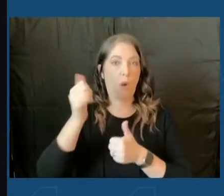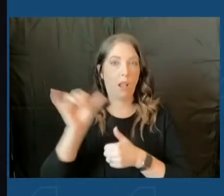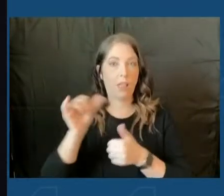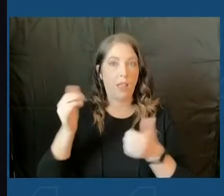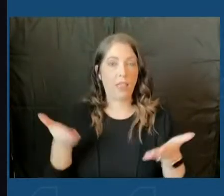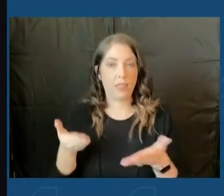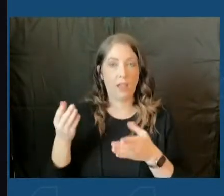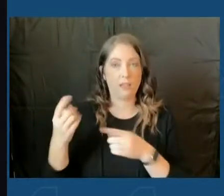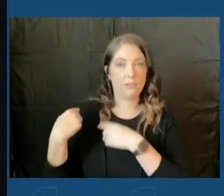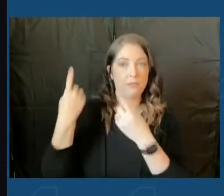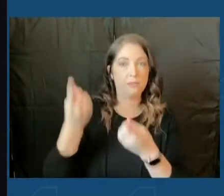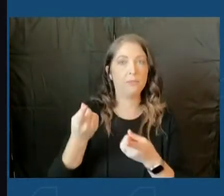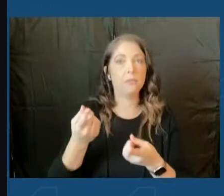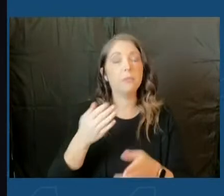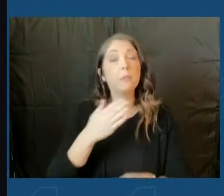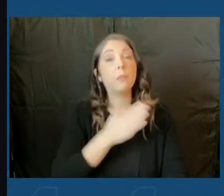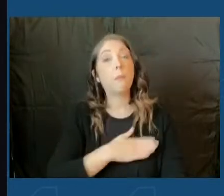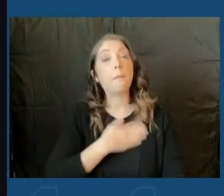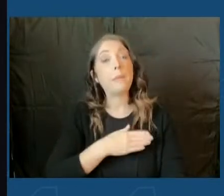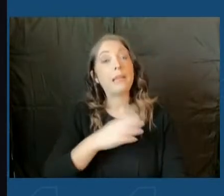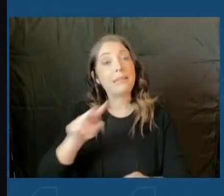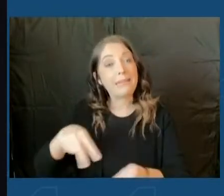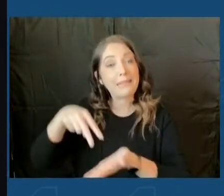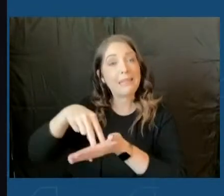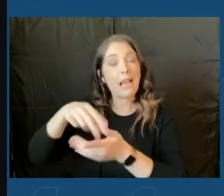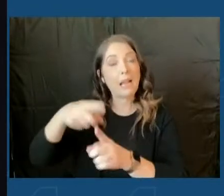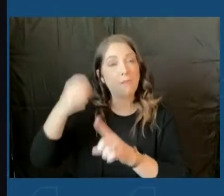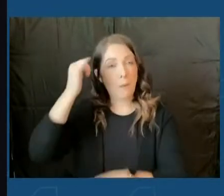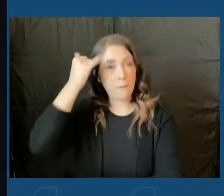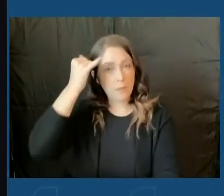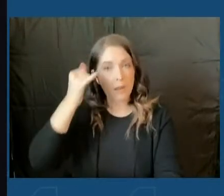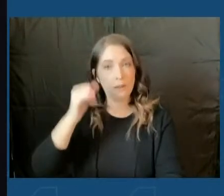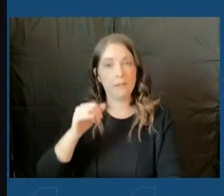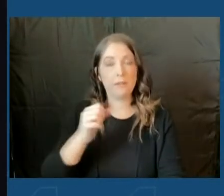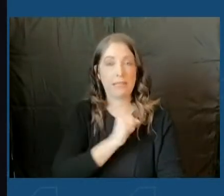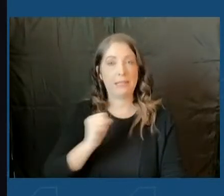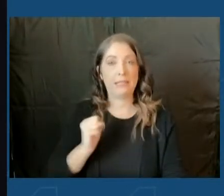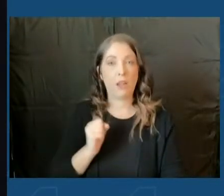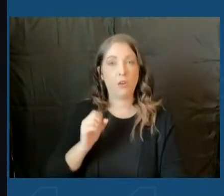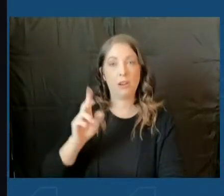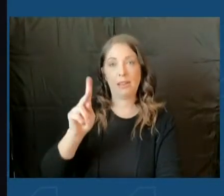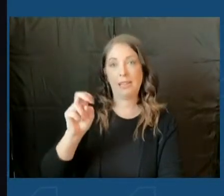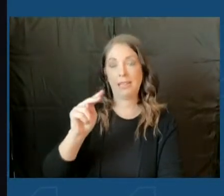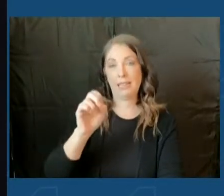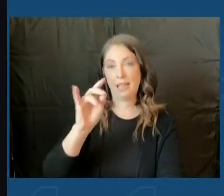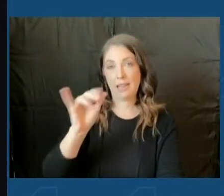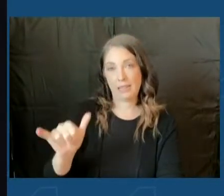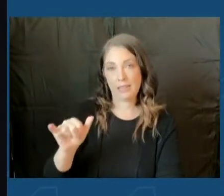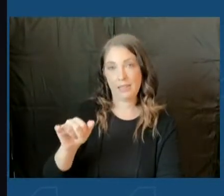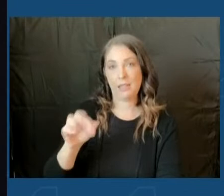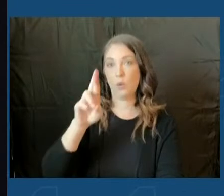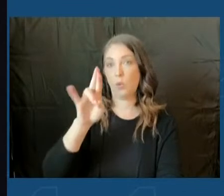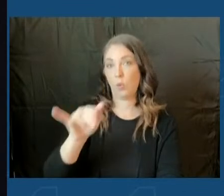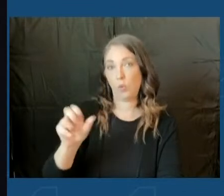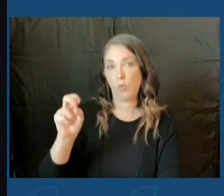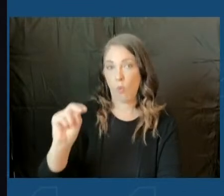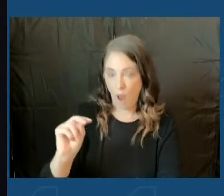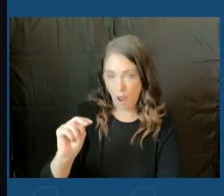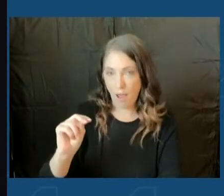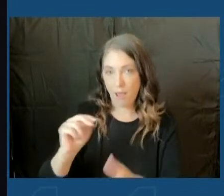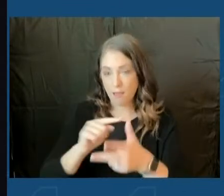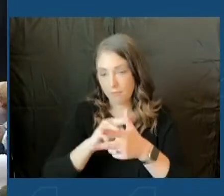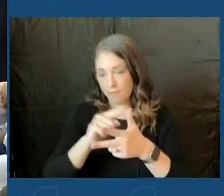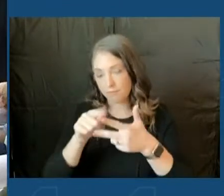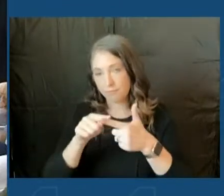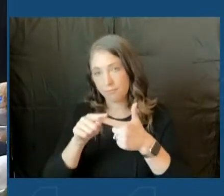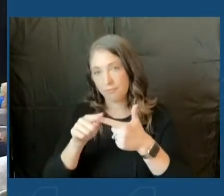up so people can see you. From Buffalo, Senator Tim Kennedy, Senator Sean Ryan, your